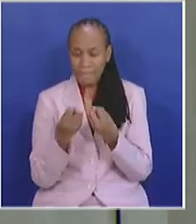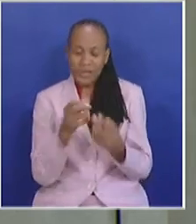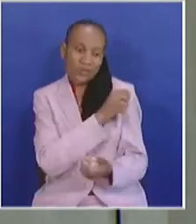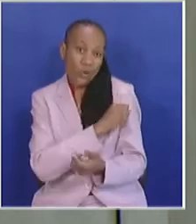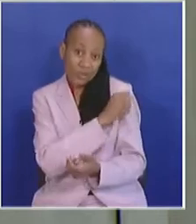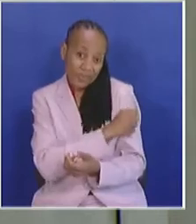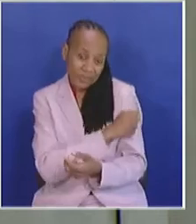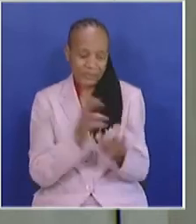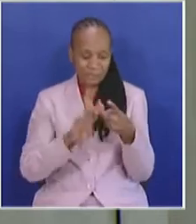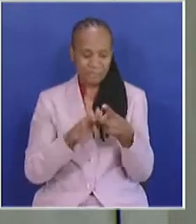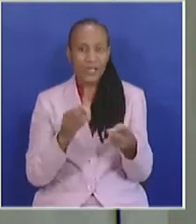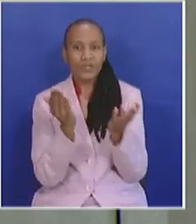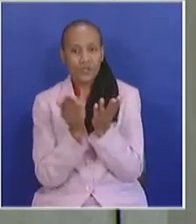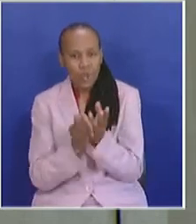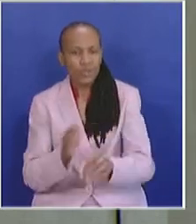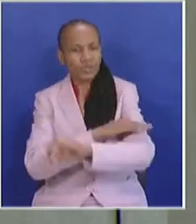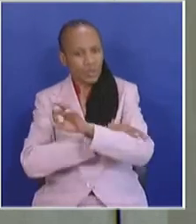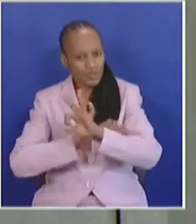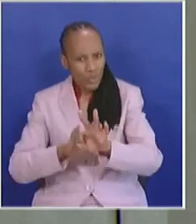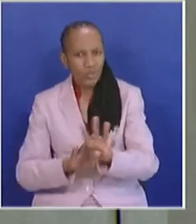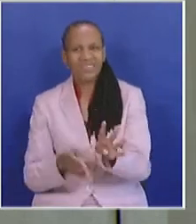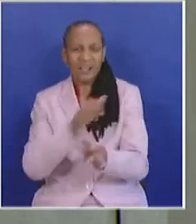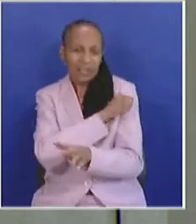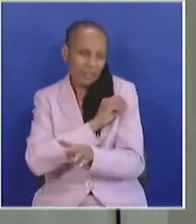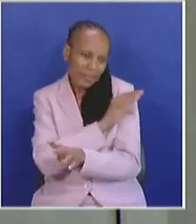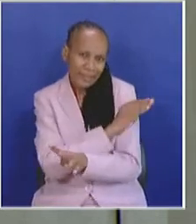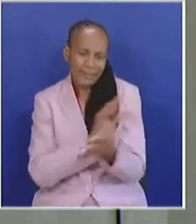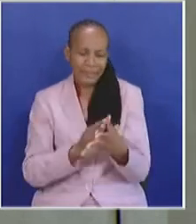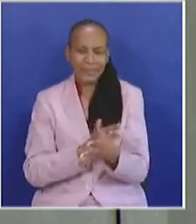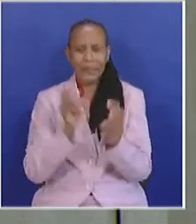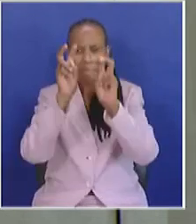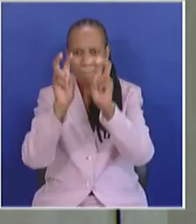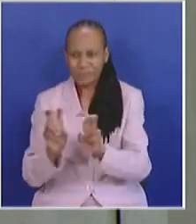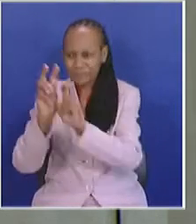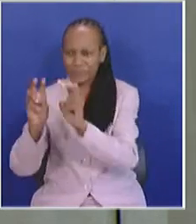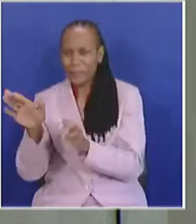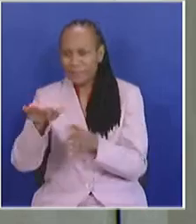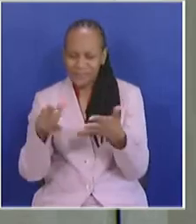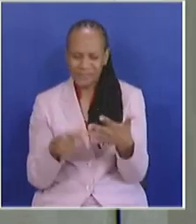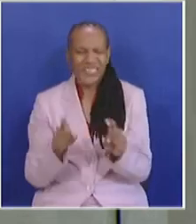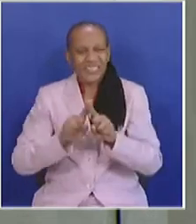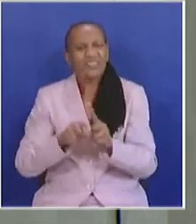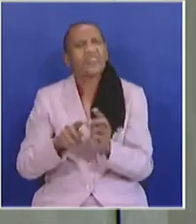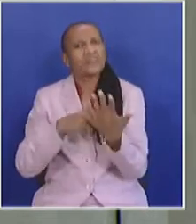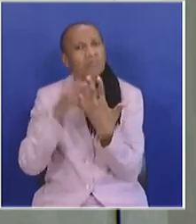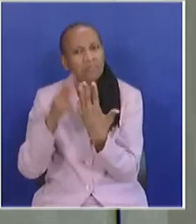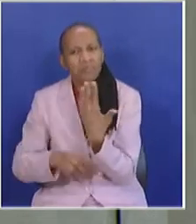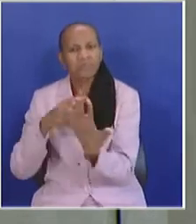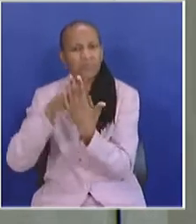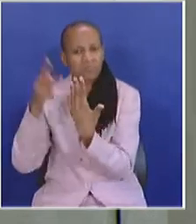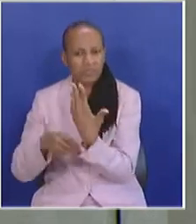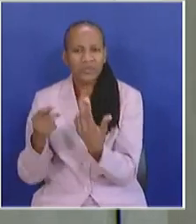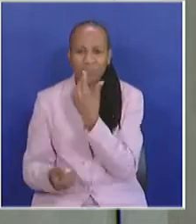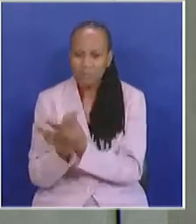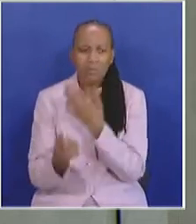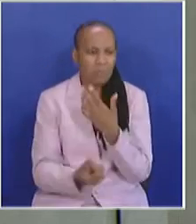hospitals, schools, roads, clinics, renewable energy plants, and other infrastructure programs have been built,